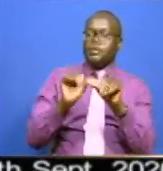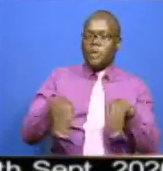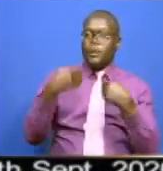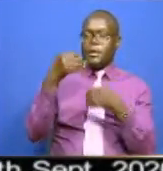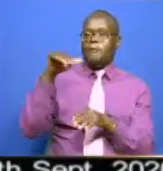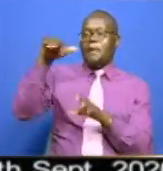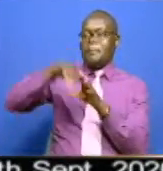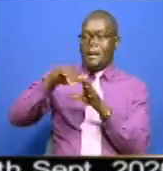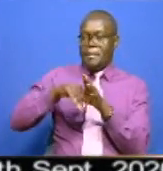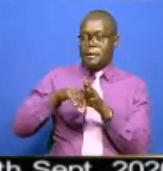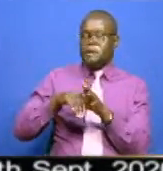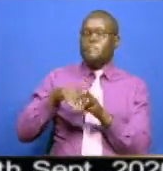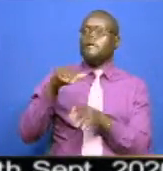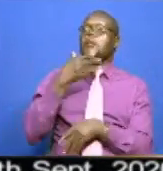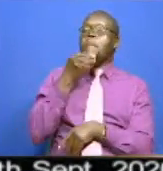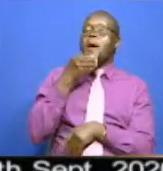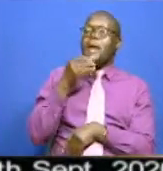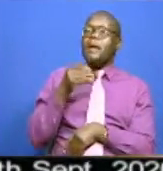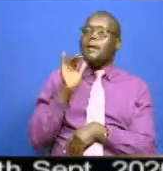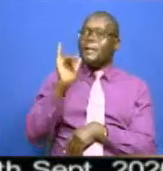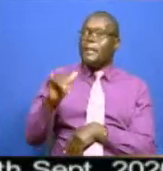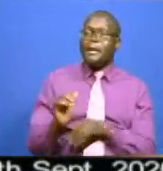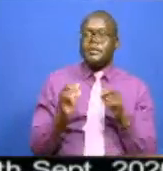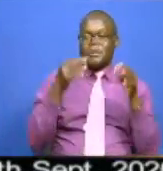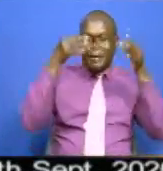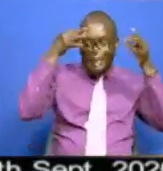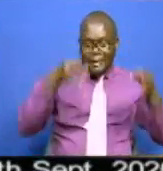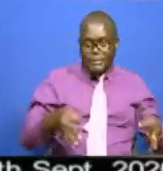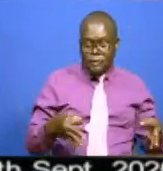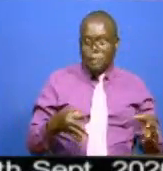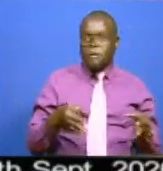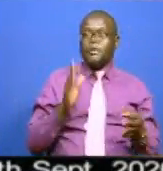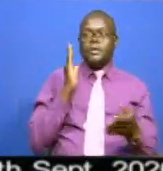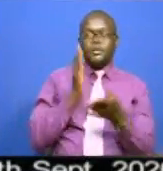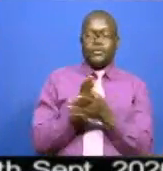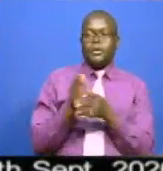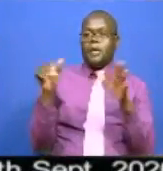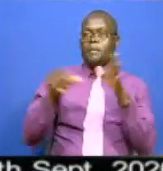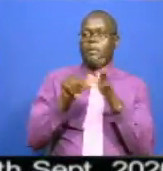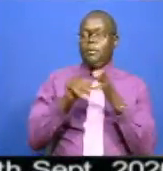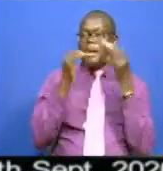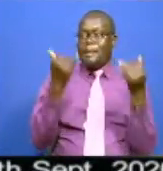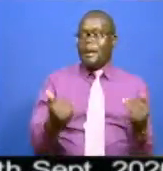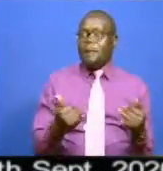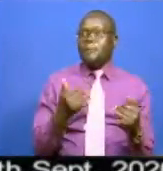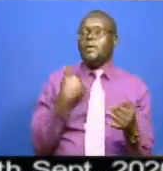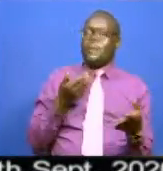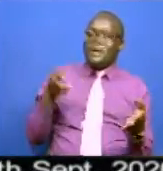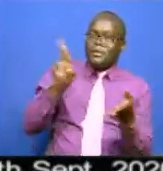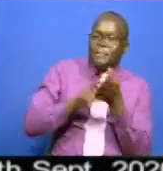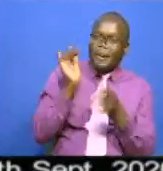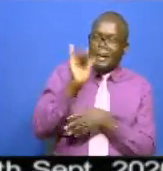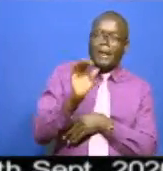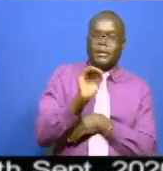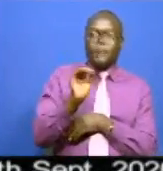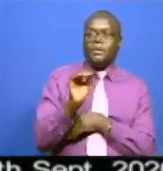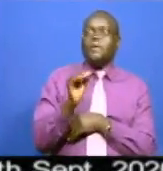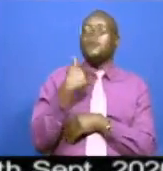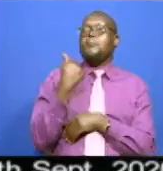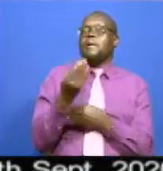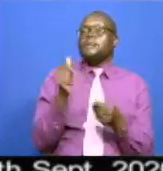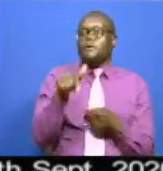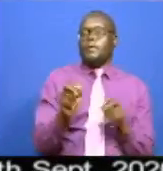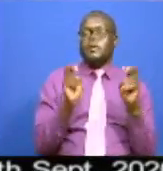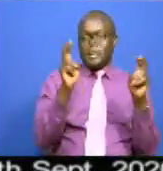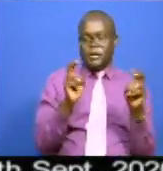single-member constituencies, which is a decision that is coming to haunt the House now. But we don't want to repeat that. We want to sort out this